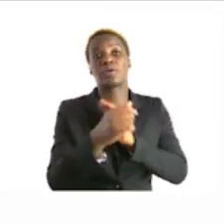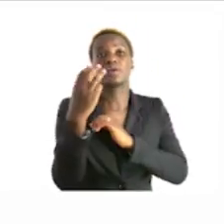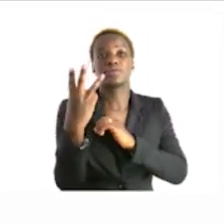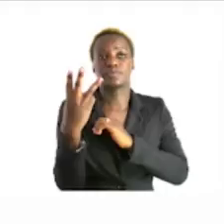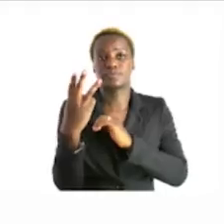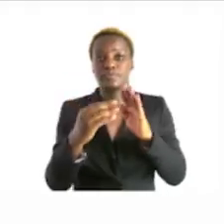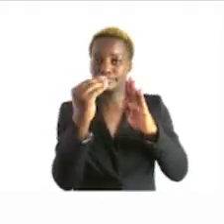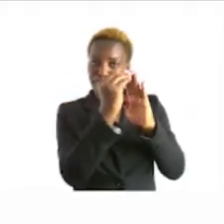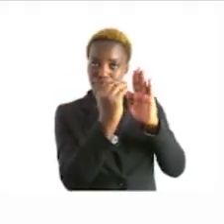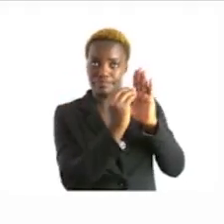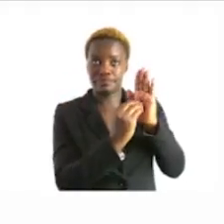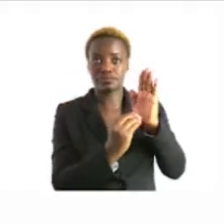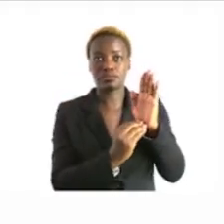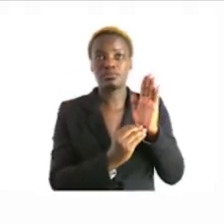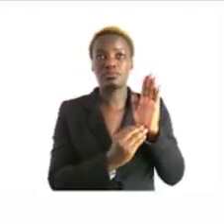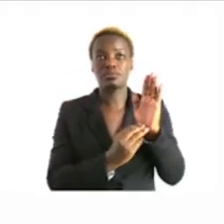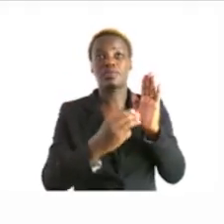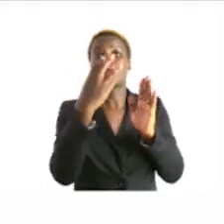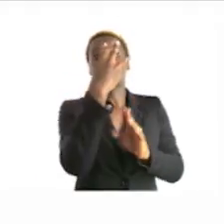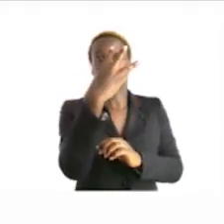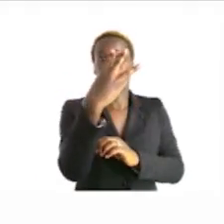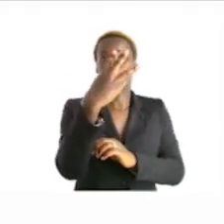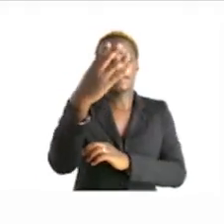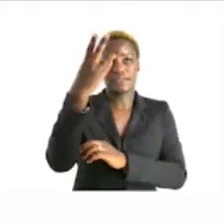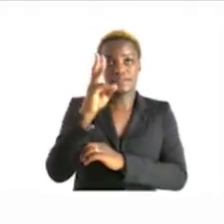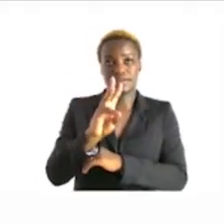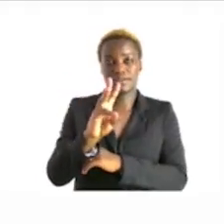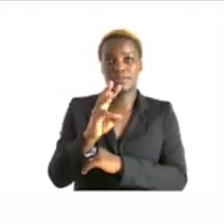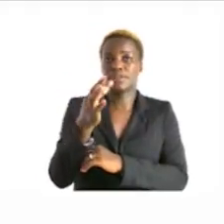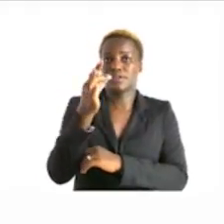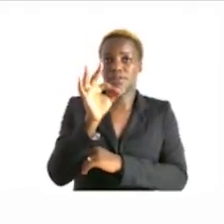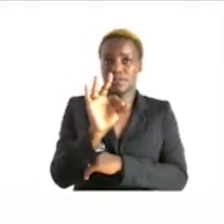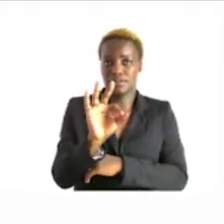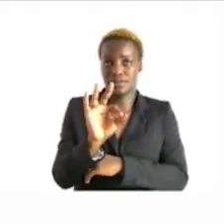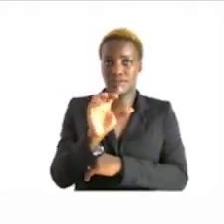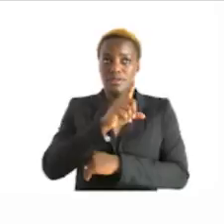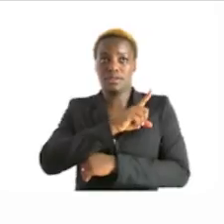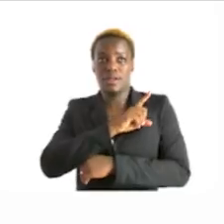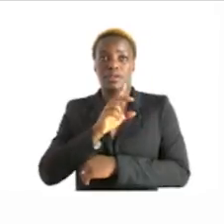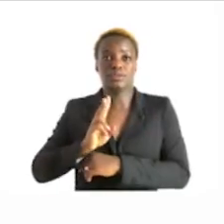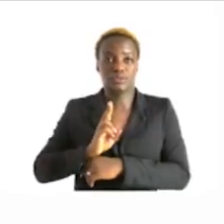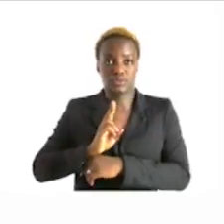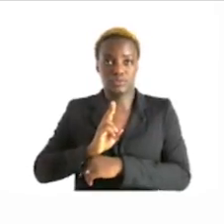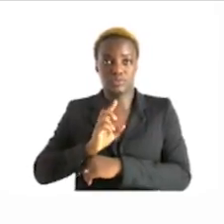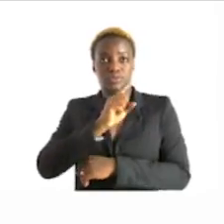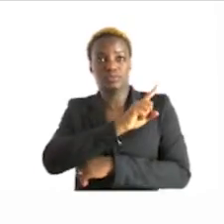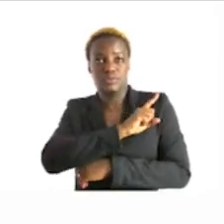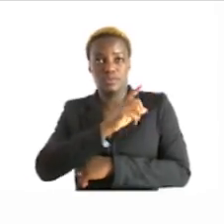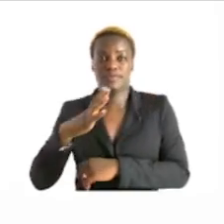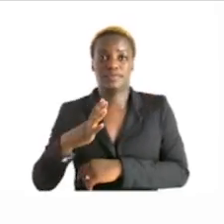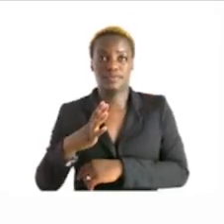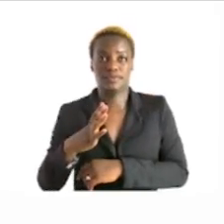the first one three six nine twelve fifteen